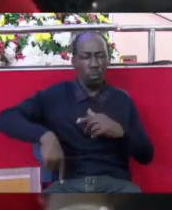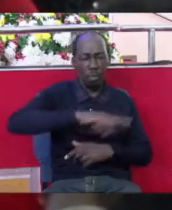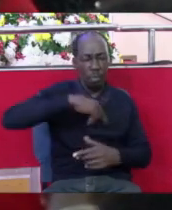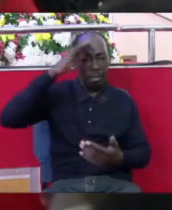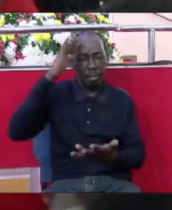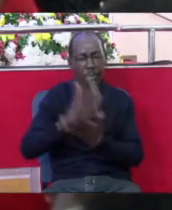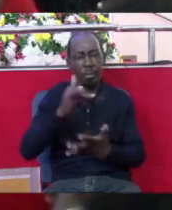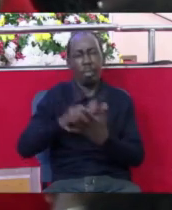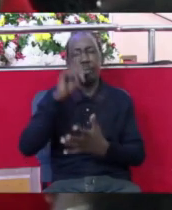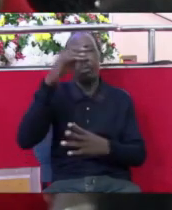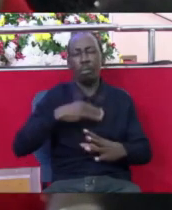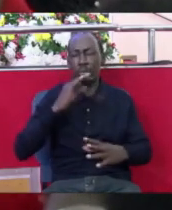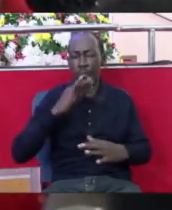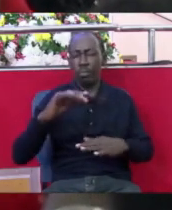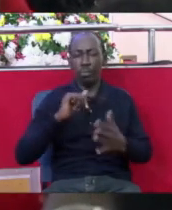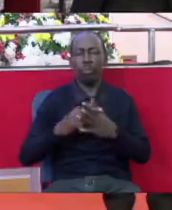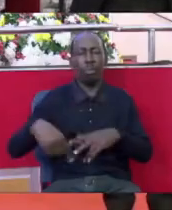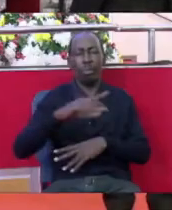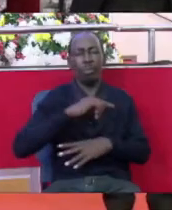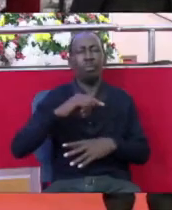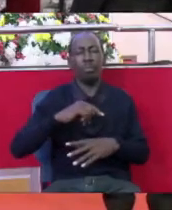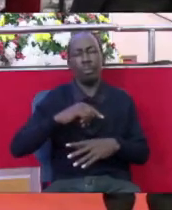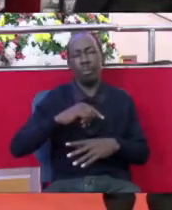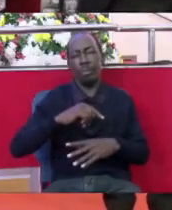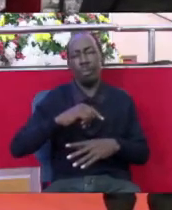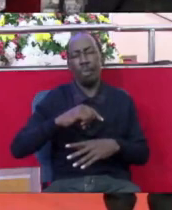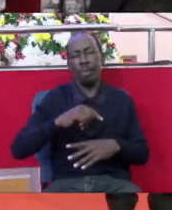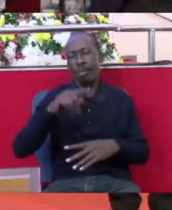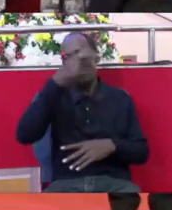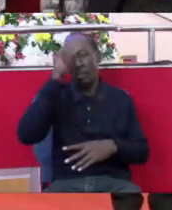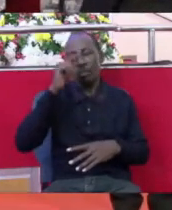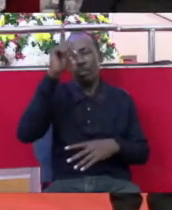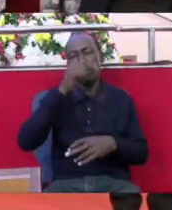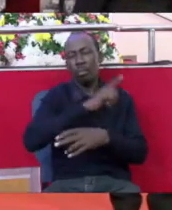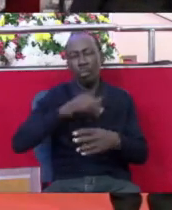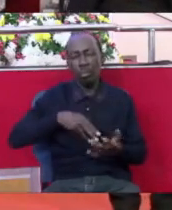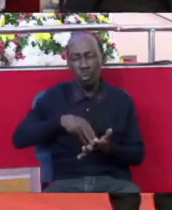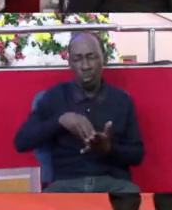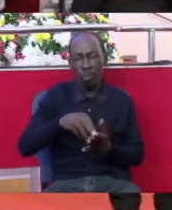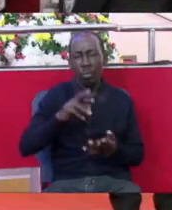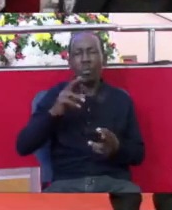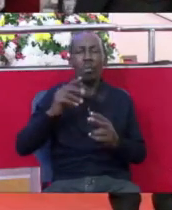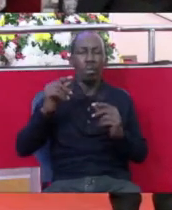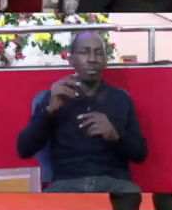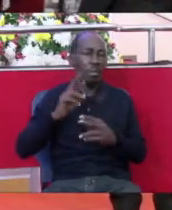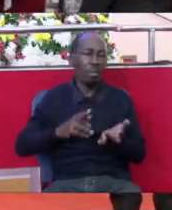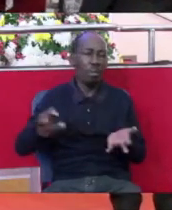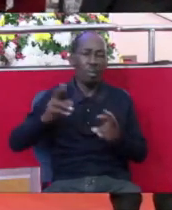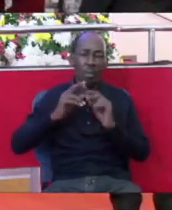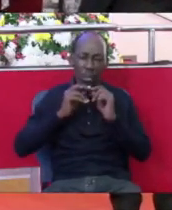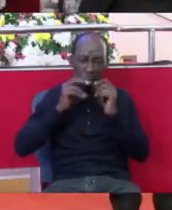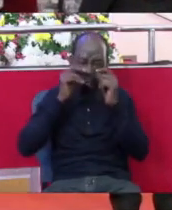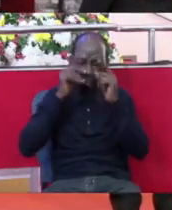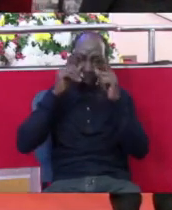Lord, indeed you have spoken to us. Tunaamini kwamba kweli umenena pamoja nasi. Cause us, Lord, to continue to walk, Lord, in the revelation of your word. Wacha tutembee katika ufunuo wa